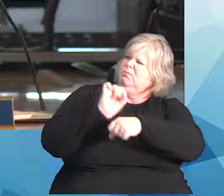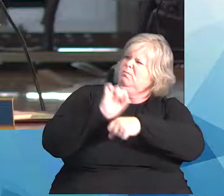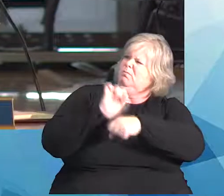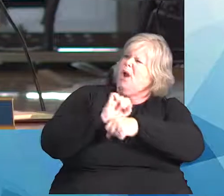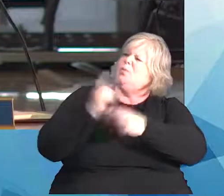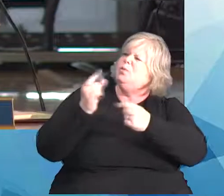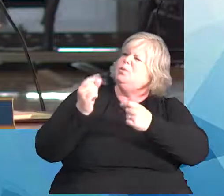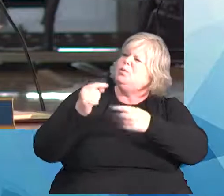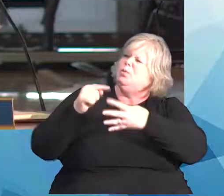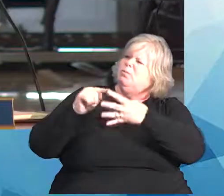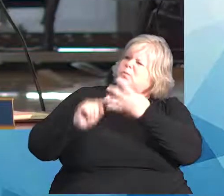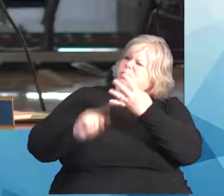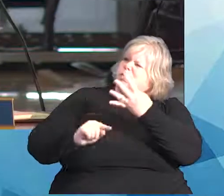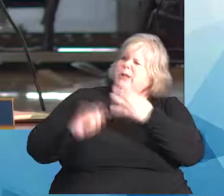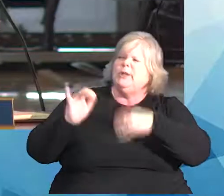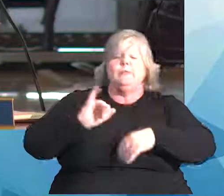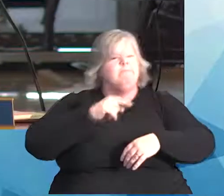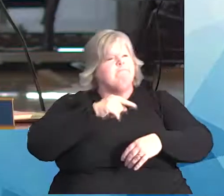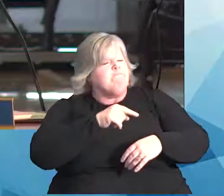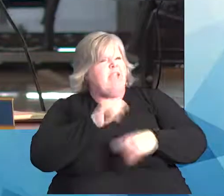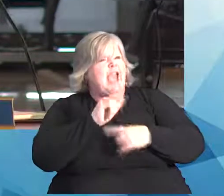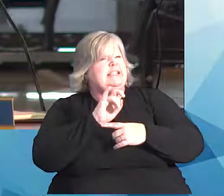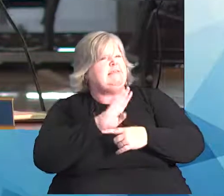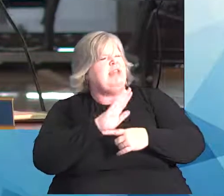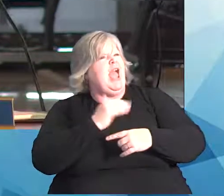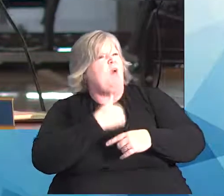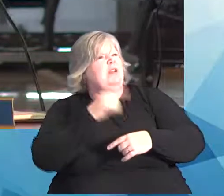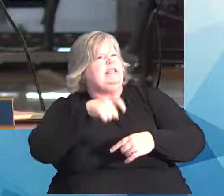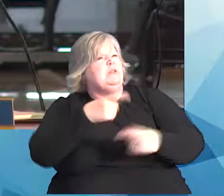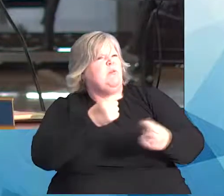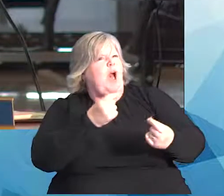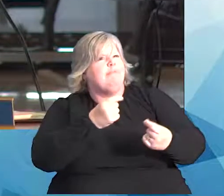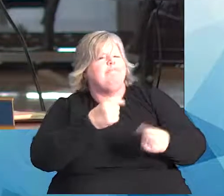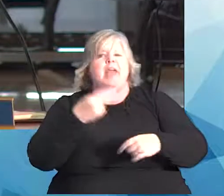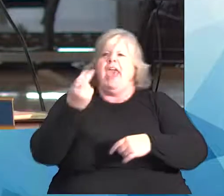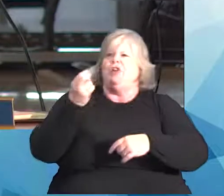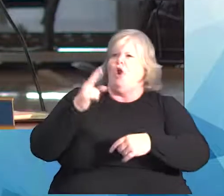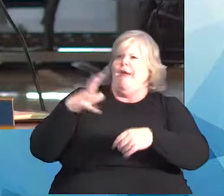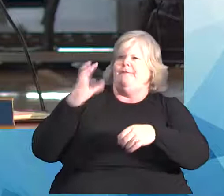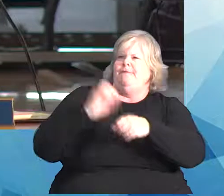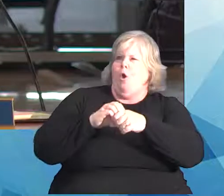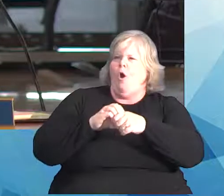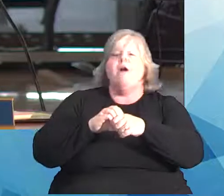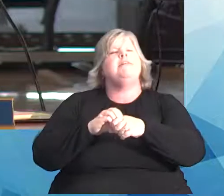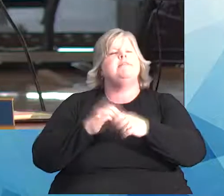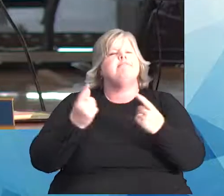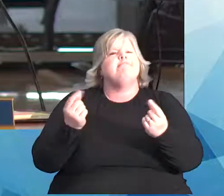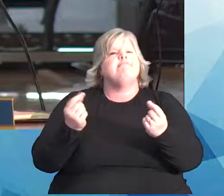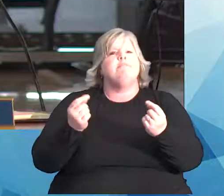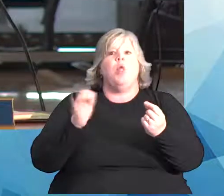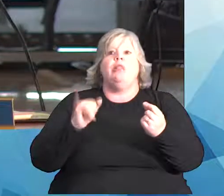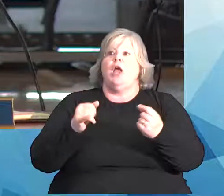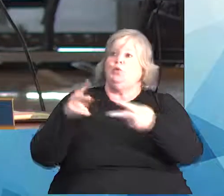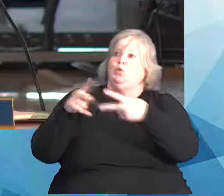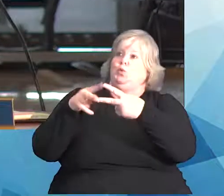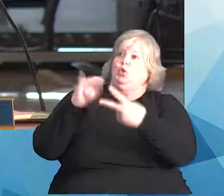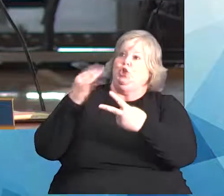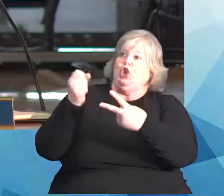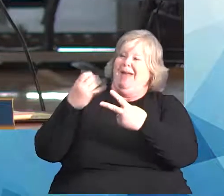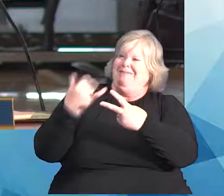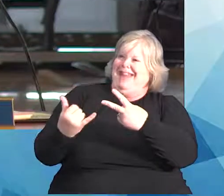well as the needs of ASDB. And with the help of HR, both jobs were then repurposed into